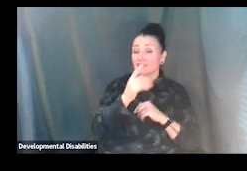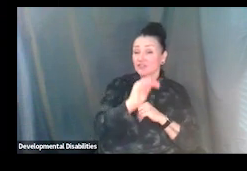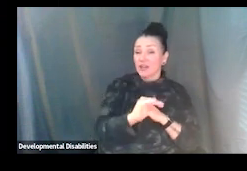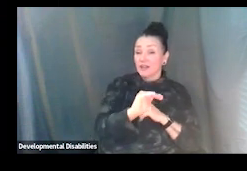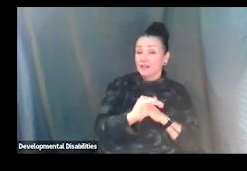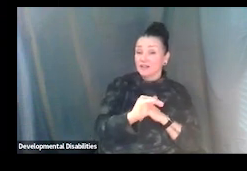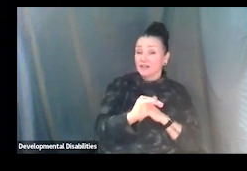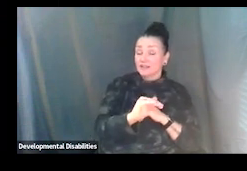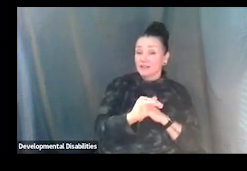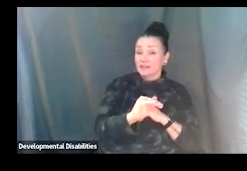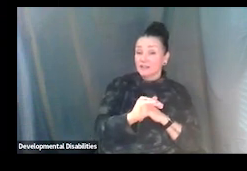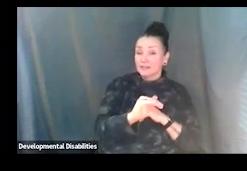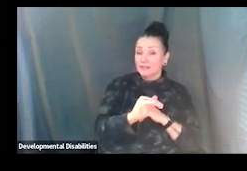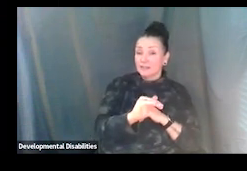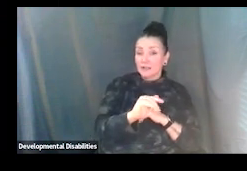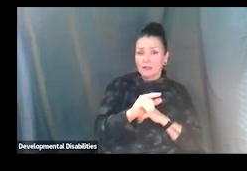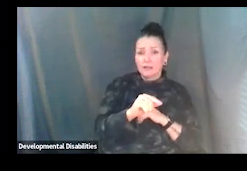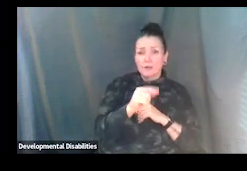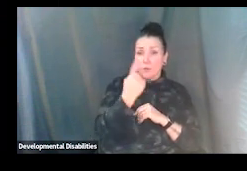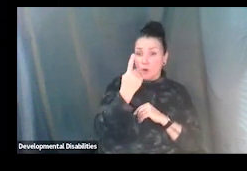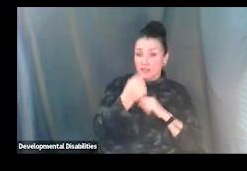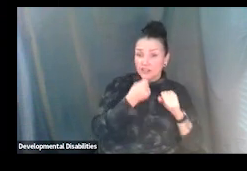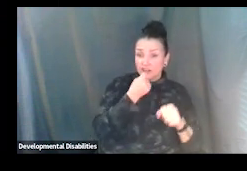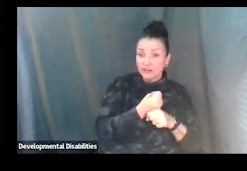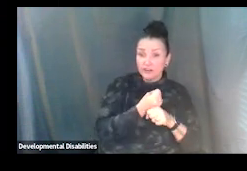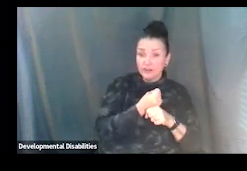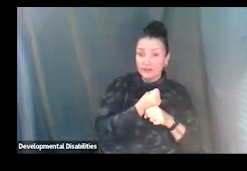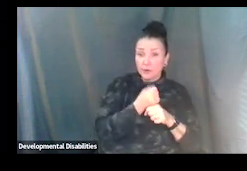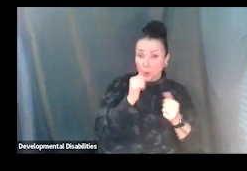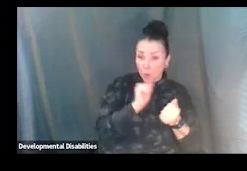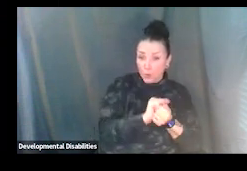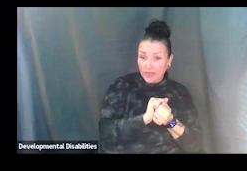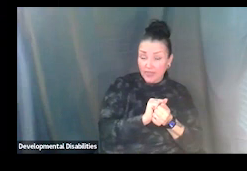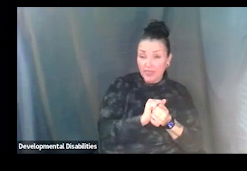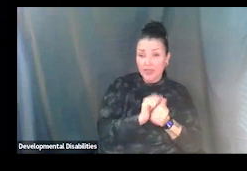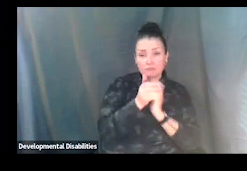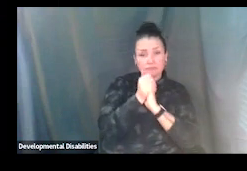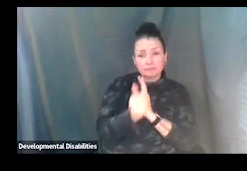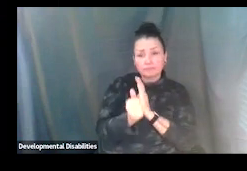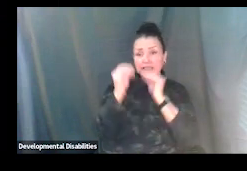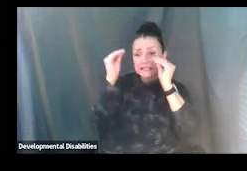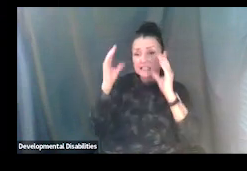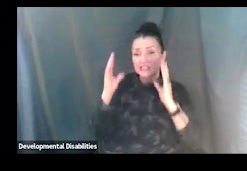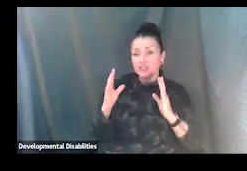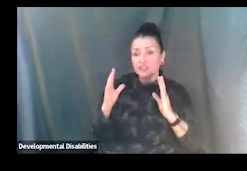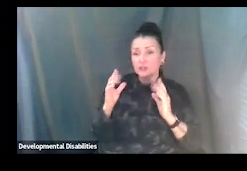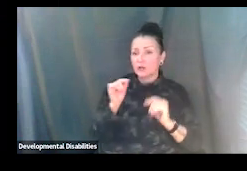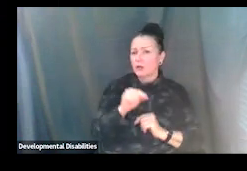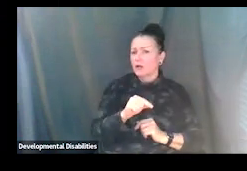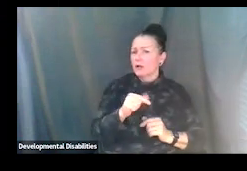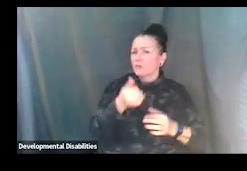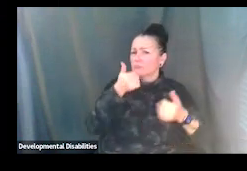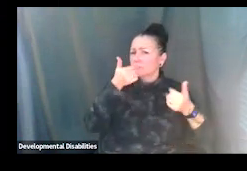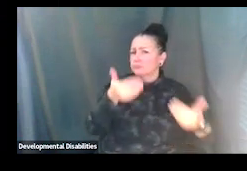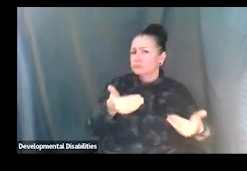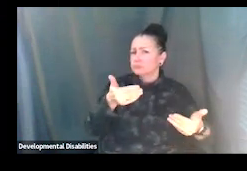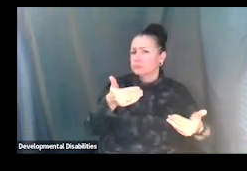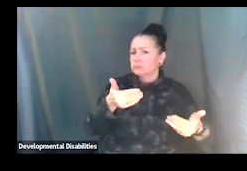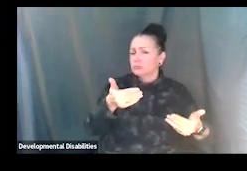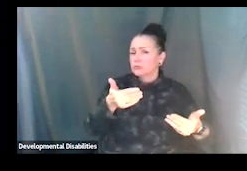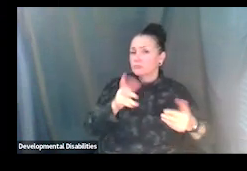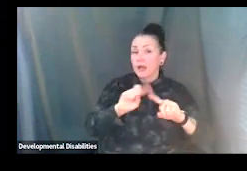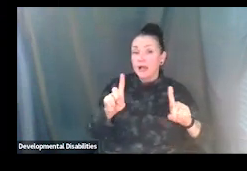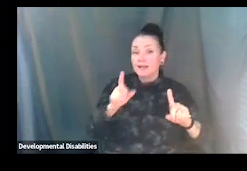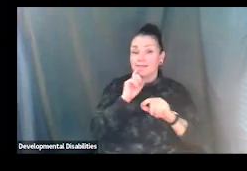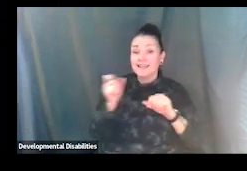to help. The next year with a very different teacher and a different approach, they do fine. And so I suppose, you can argue, I guess, our drug companies, because there's remission, but